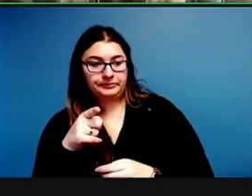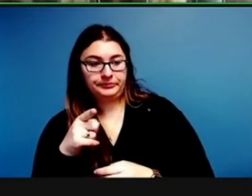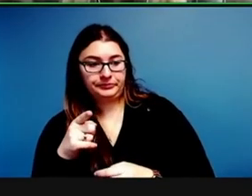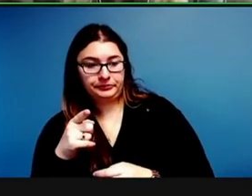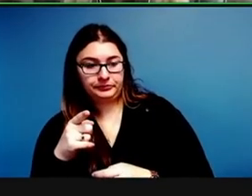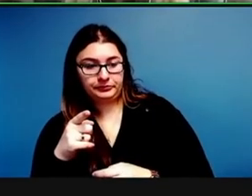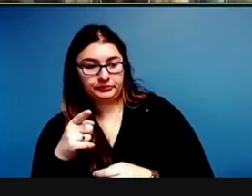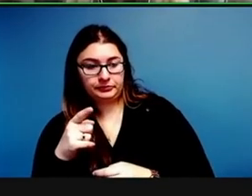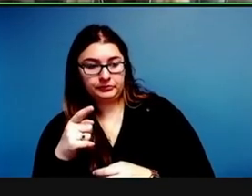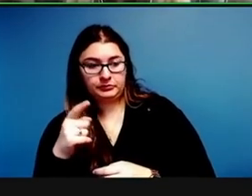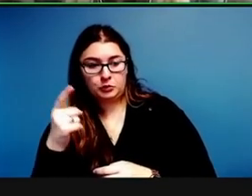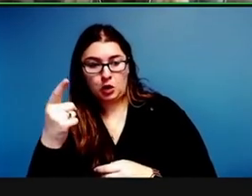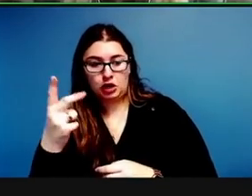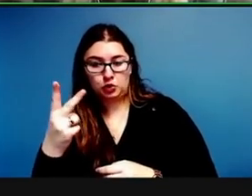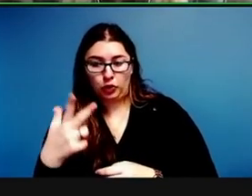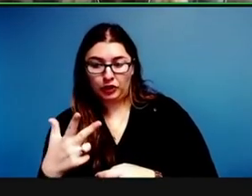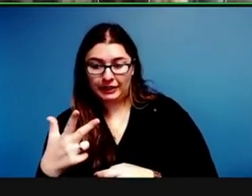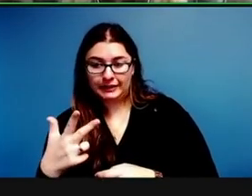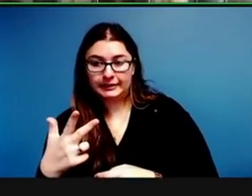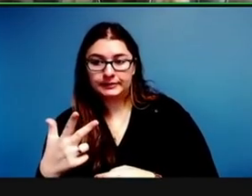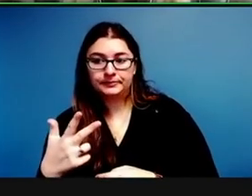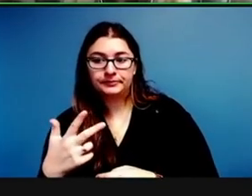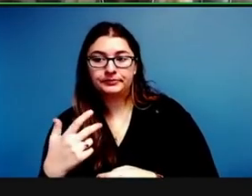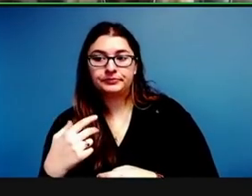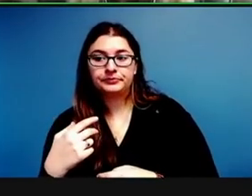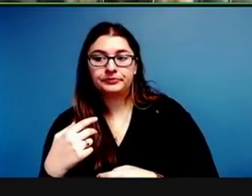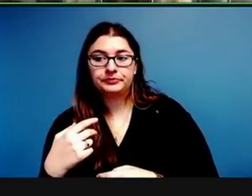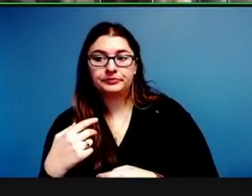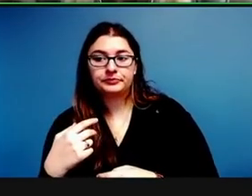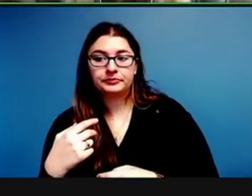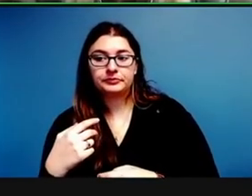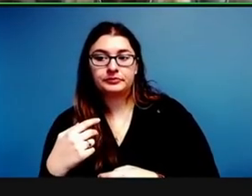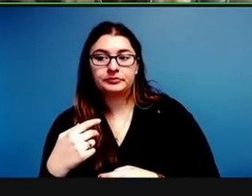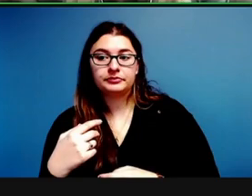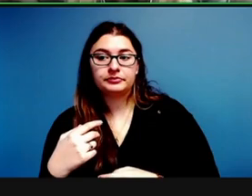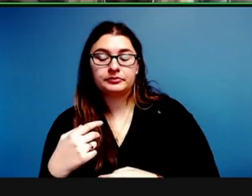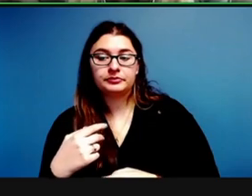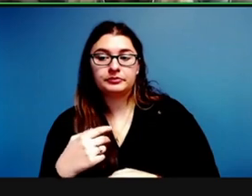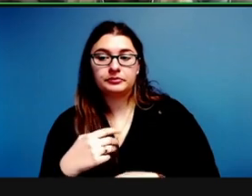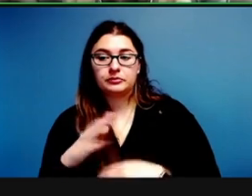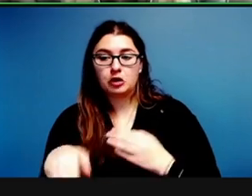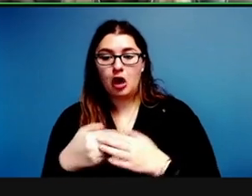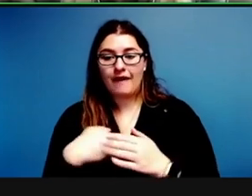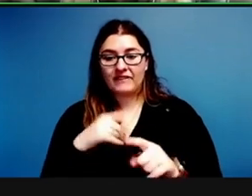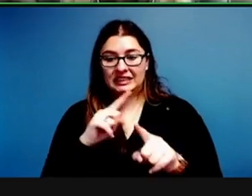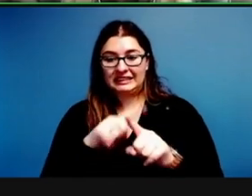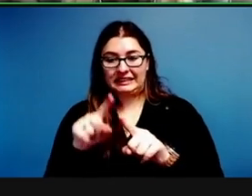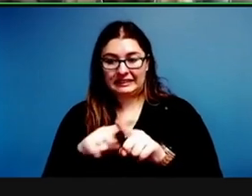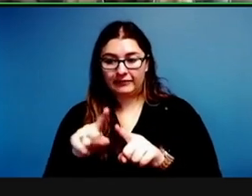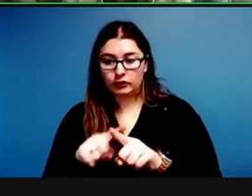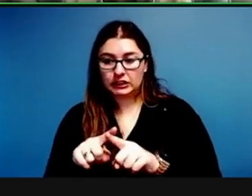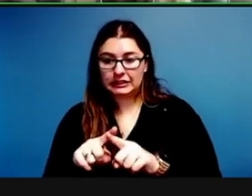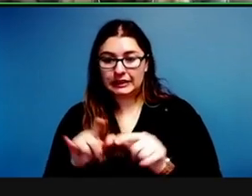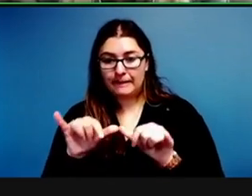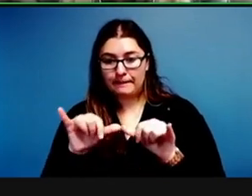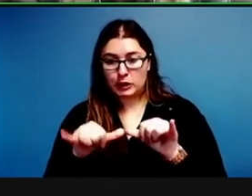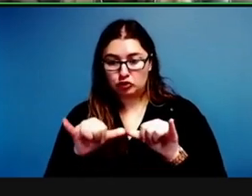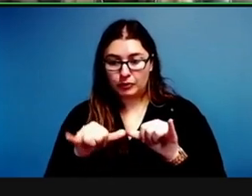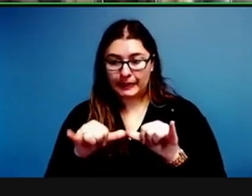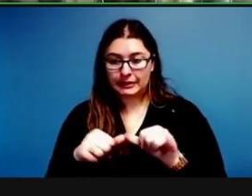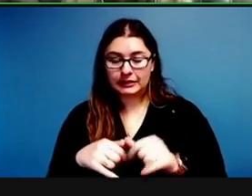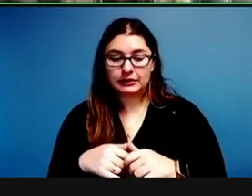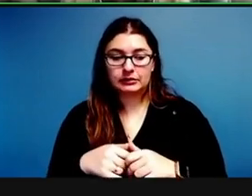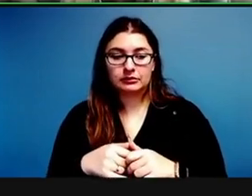objectives 1, 2, and 3, they all have different measurements.